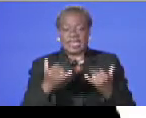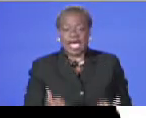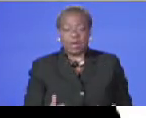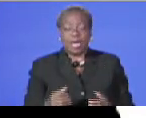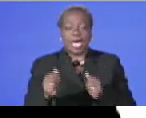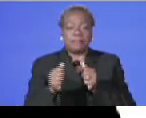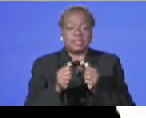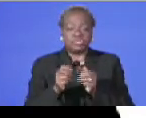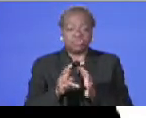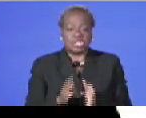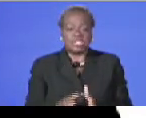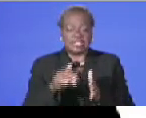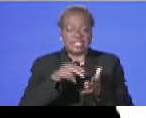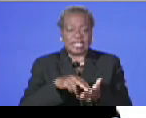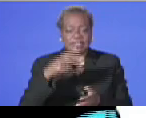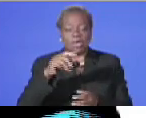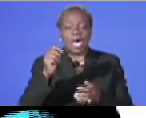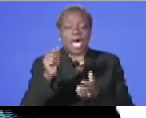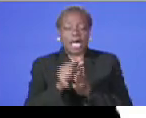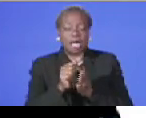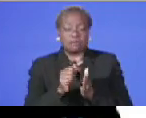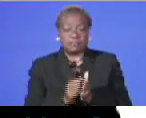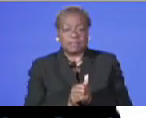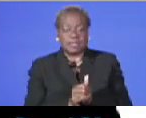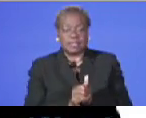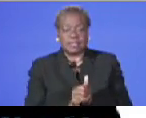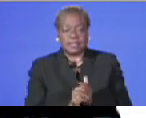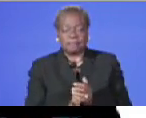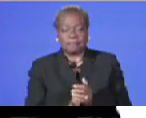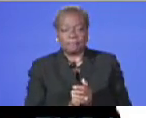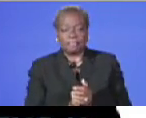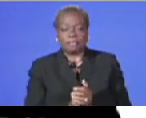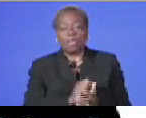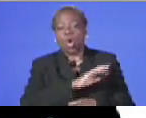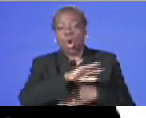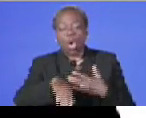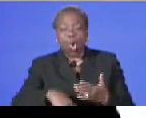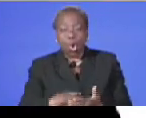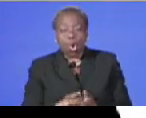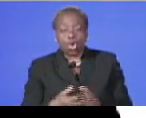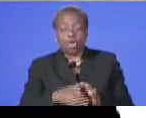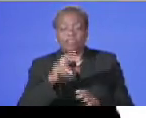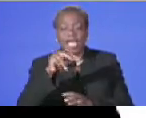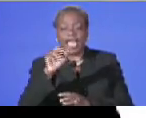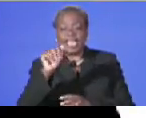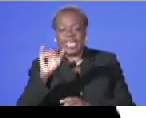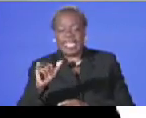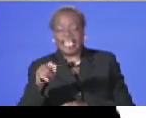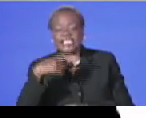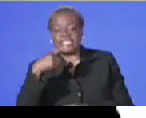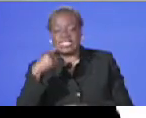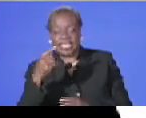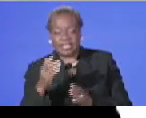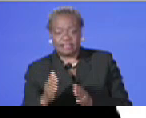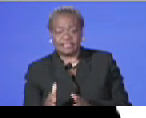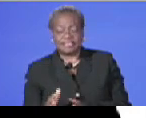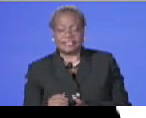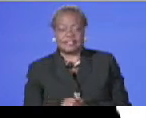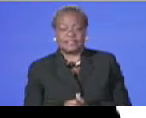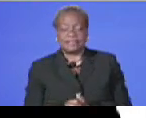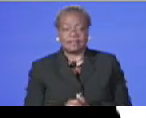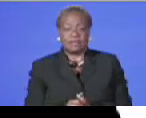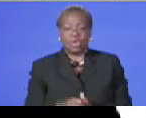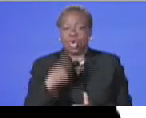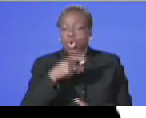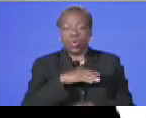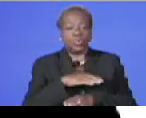for accountability, questioning the record of political opponents. All of the naysayers, and you know precisely what I mean,